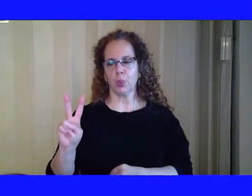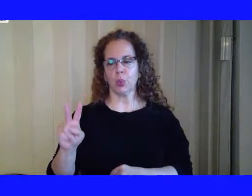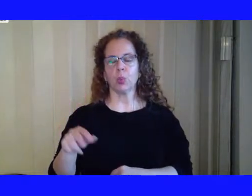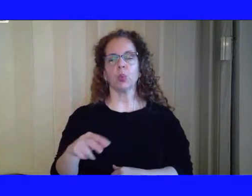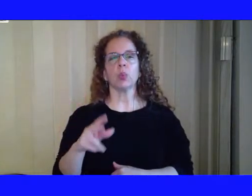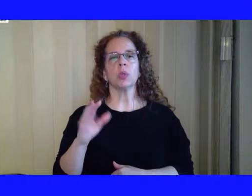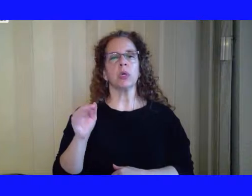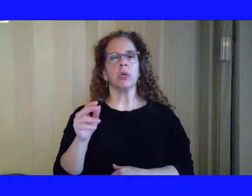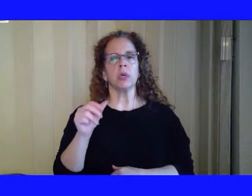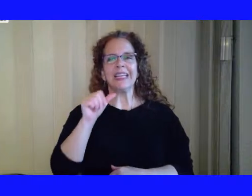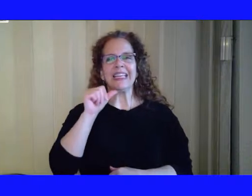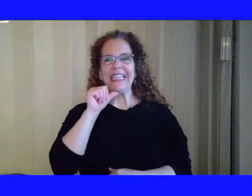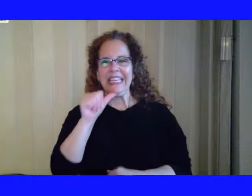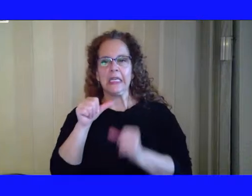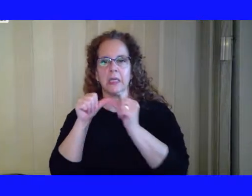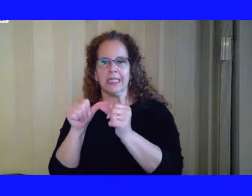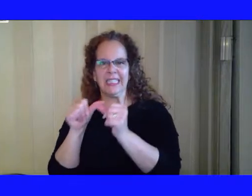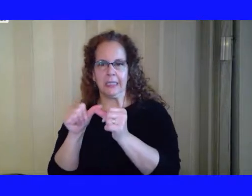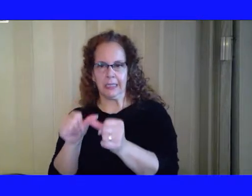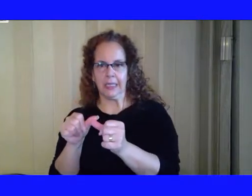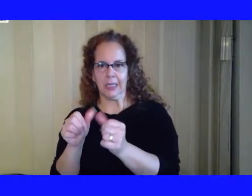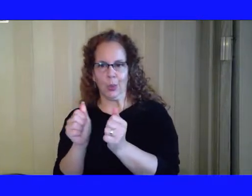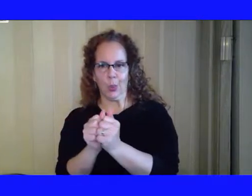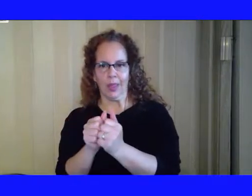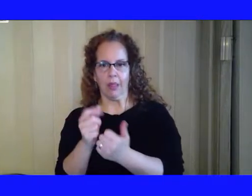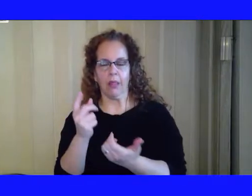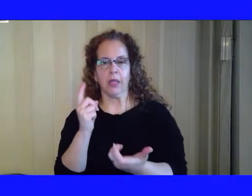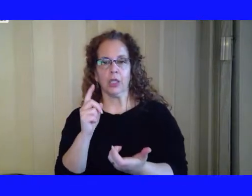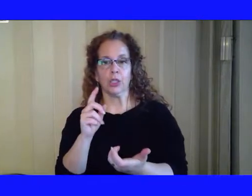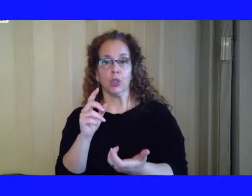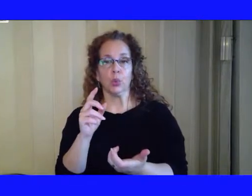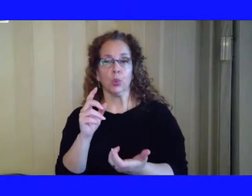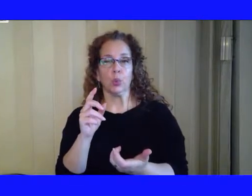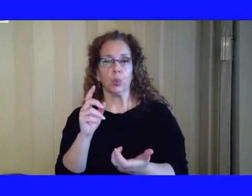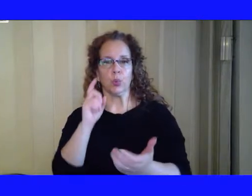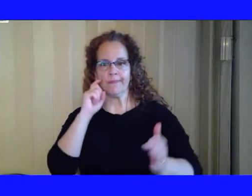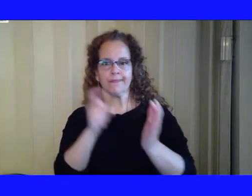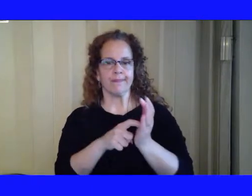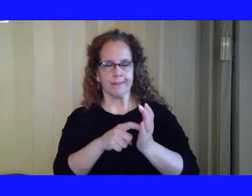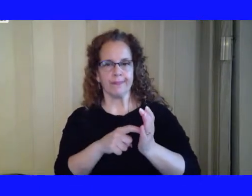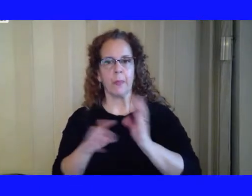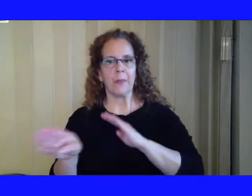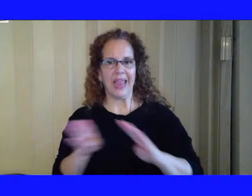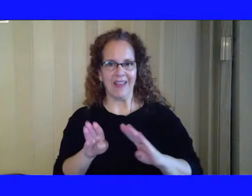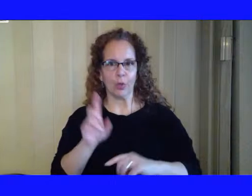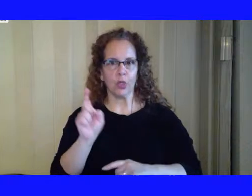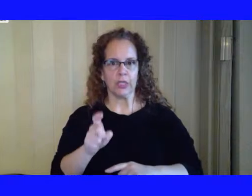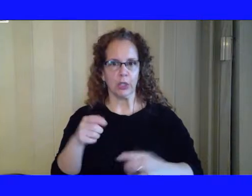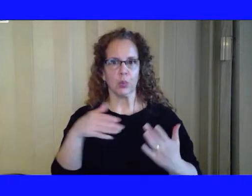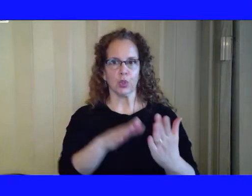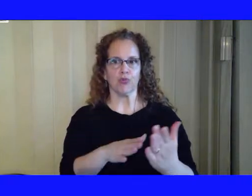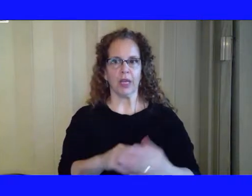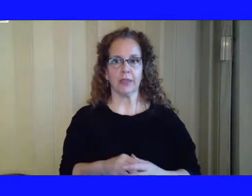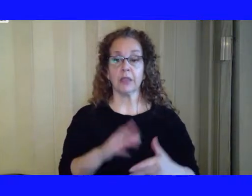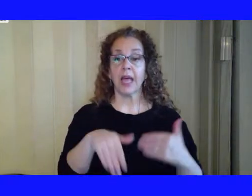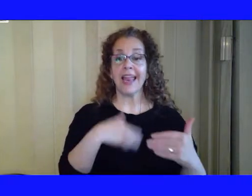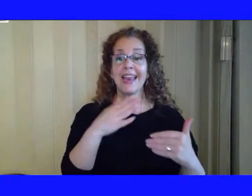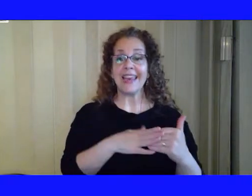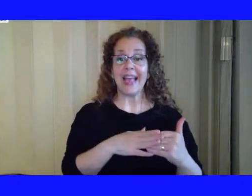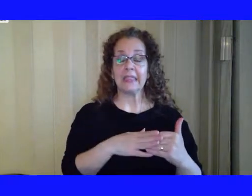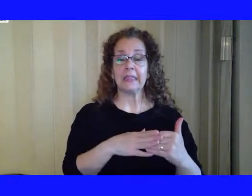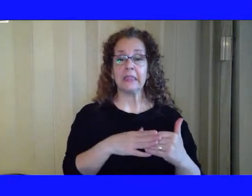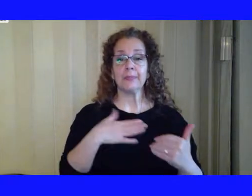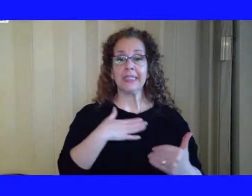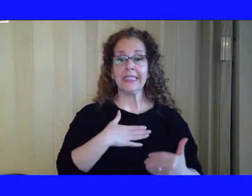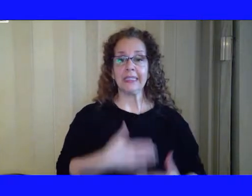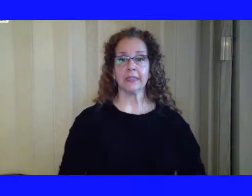that we have internally are sexual harassment, race, and retaliation. The sexual harassment numbers complaints went